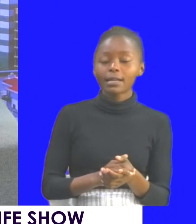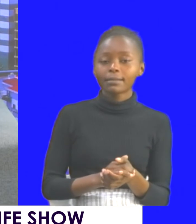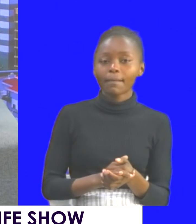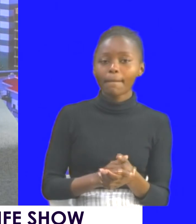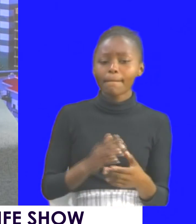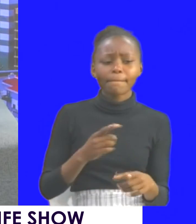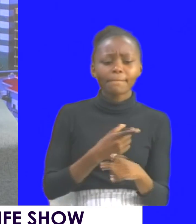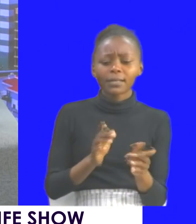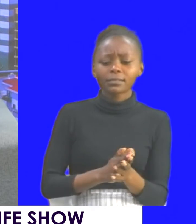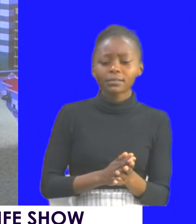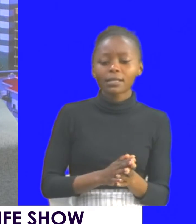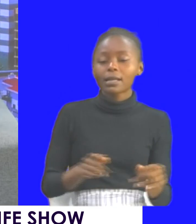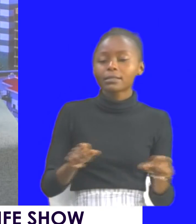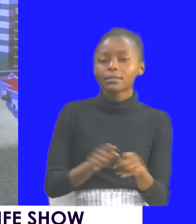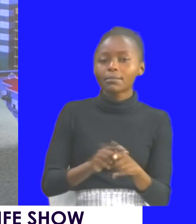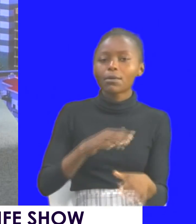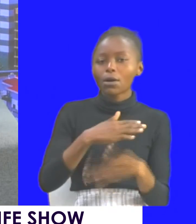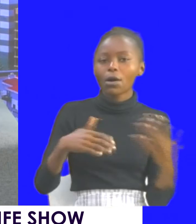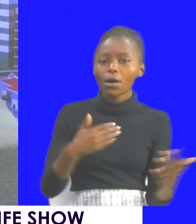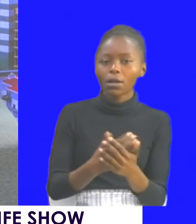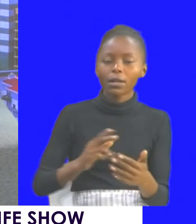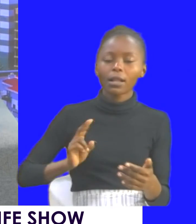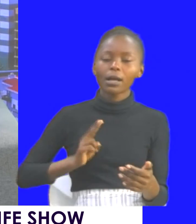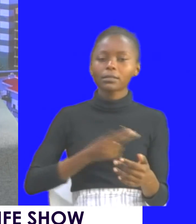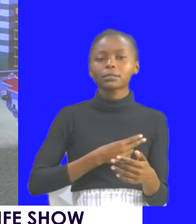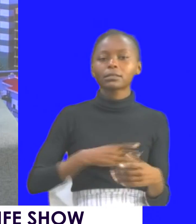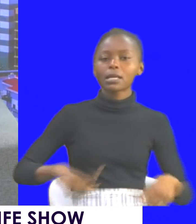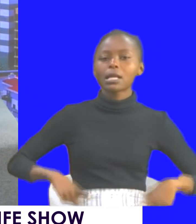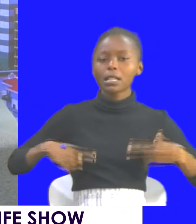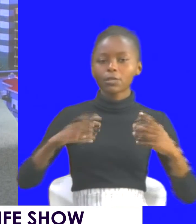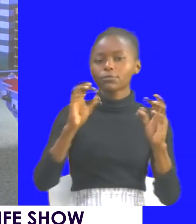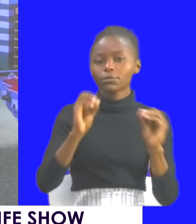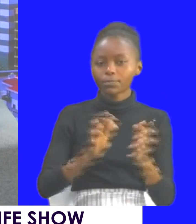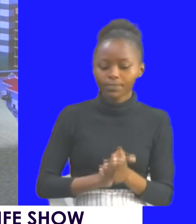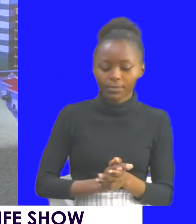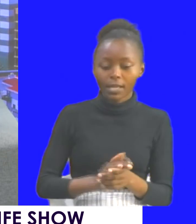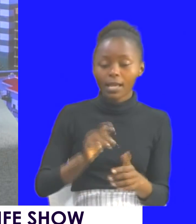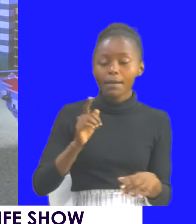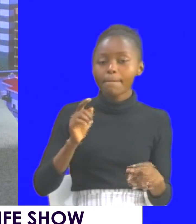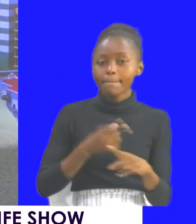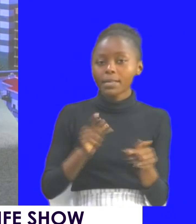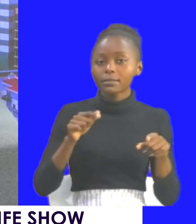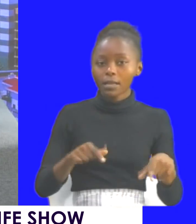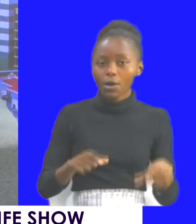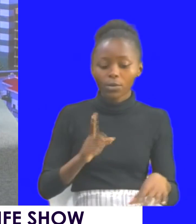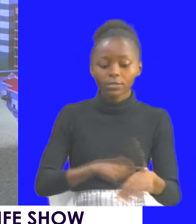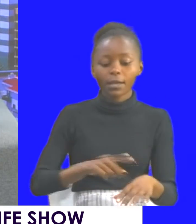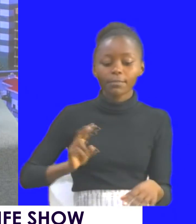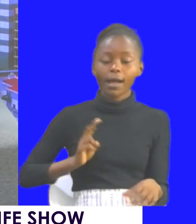all of us will live. It is time for us to stay alive. It is time for us to stay